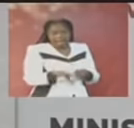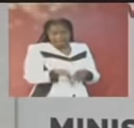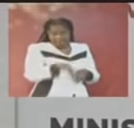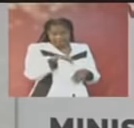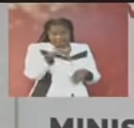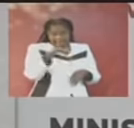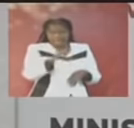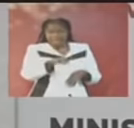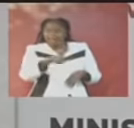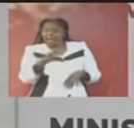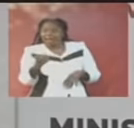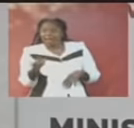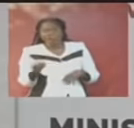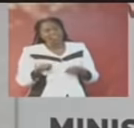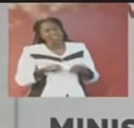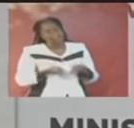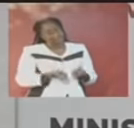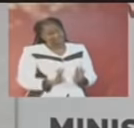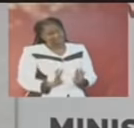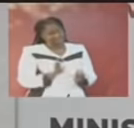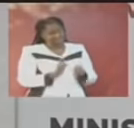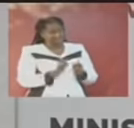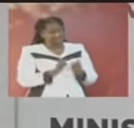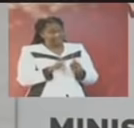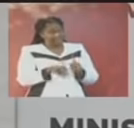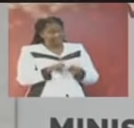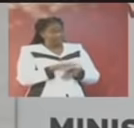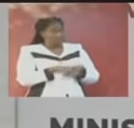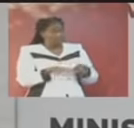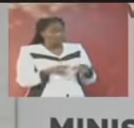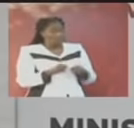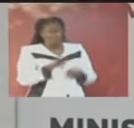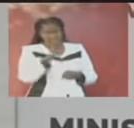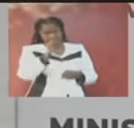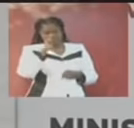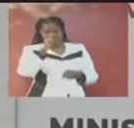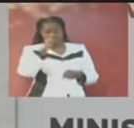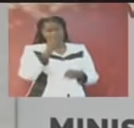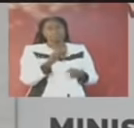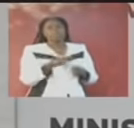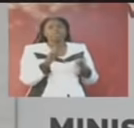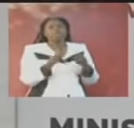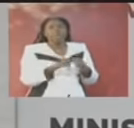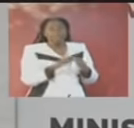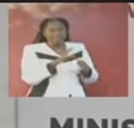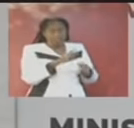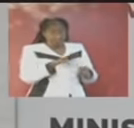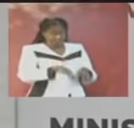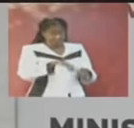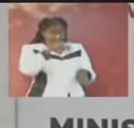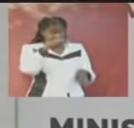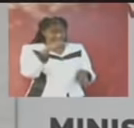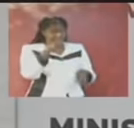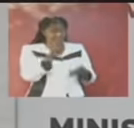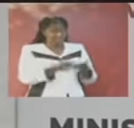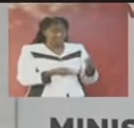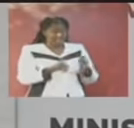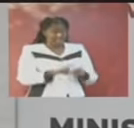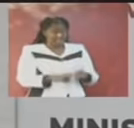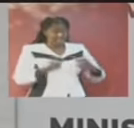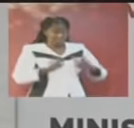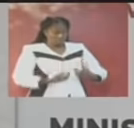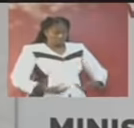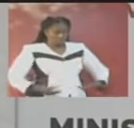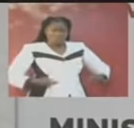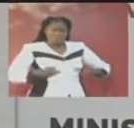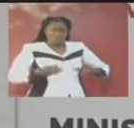more completeness, the background respiratory illness activity within the community. So it won't